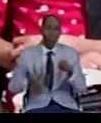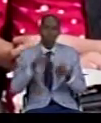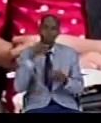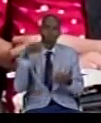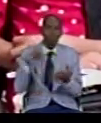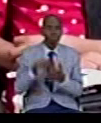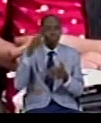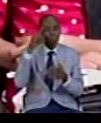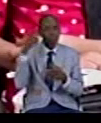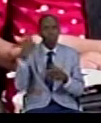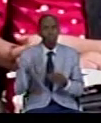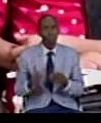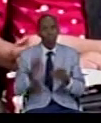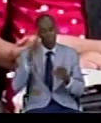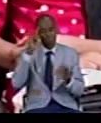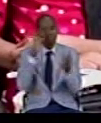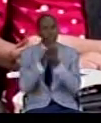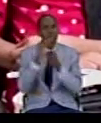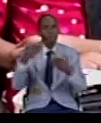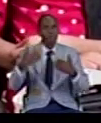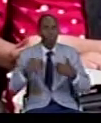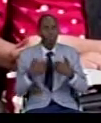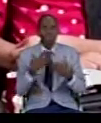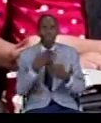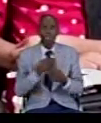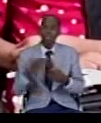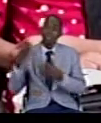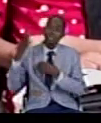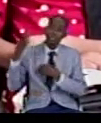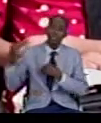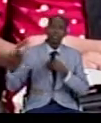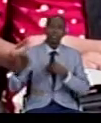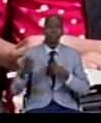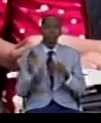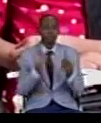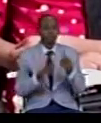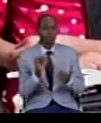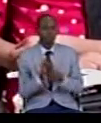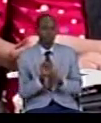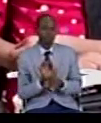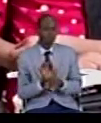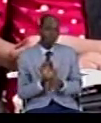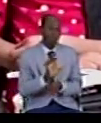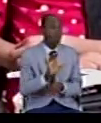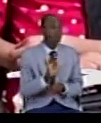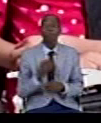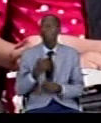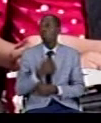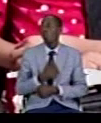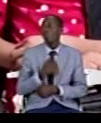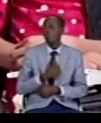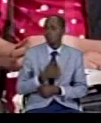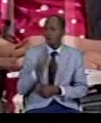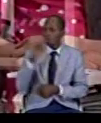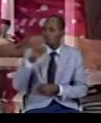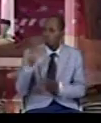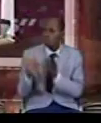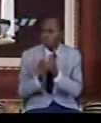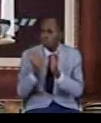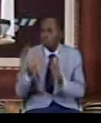the conviction he has. And over there, they push him and say, I'm sorry. Are you not a